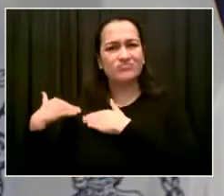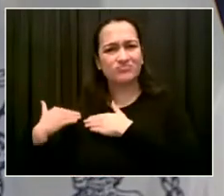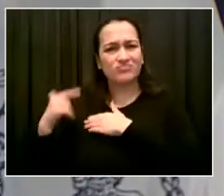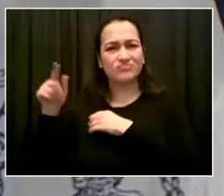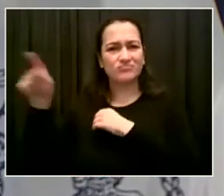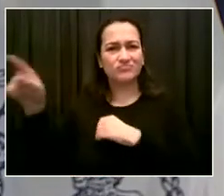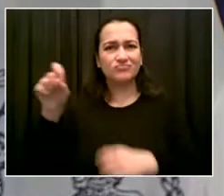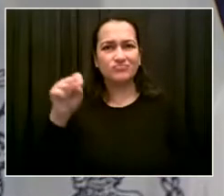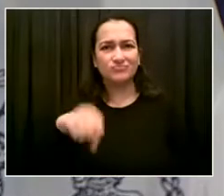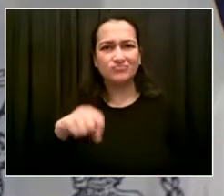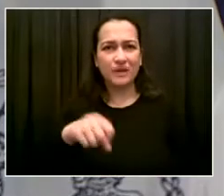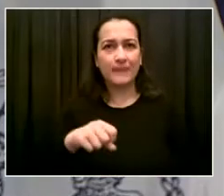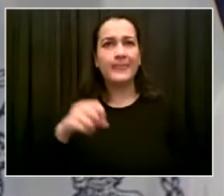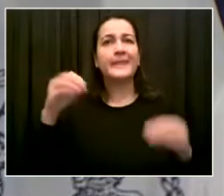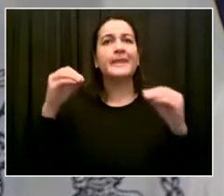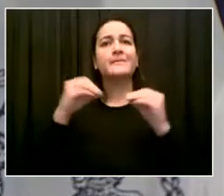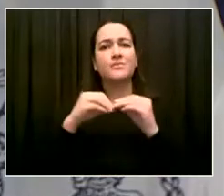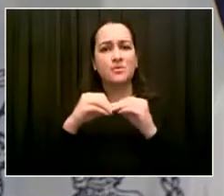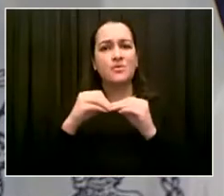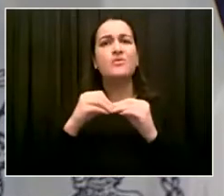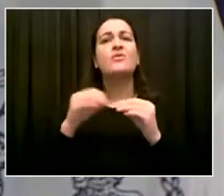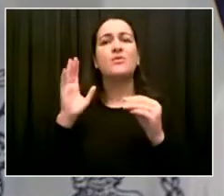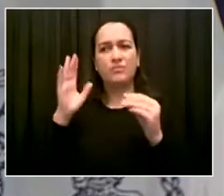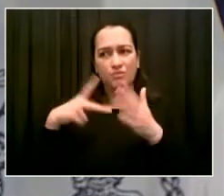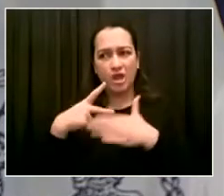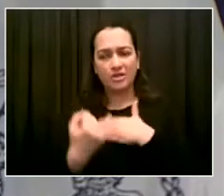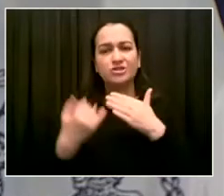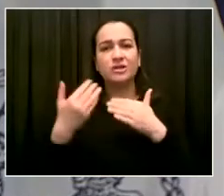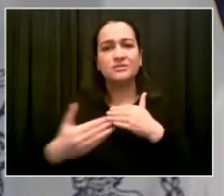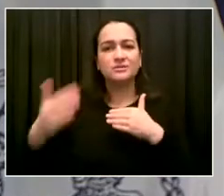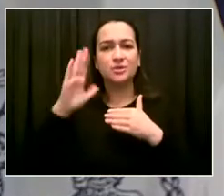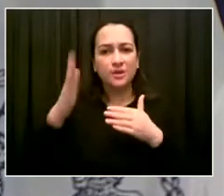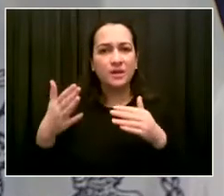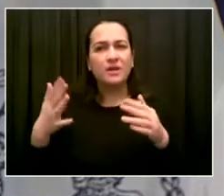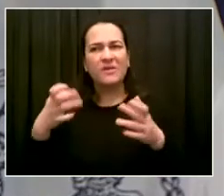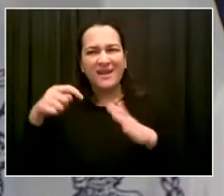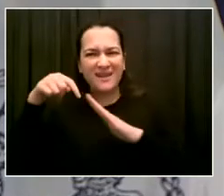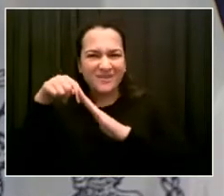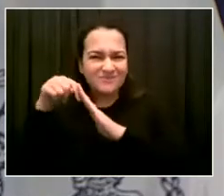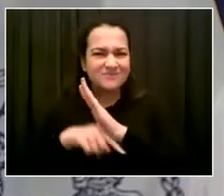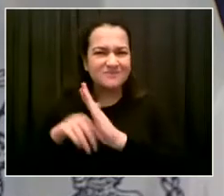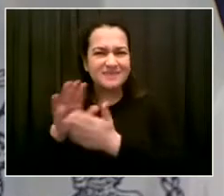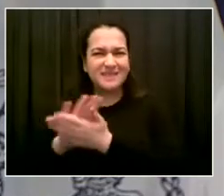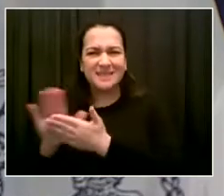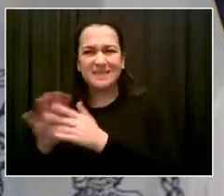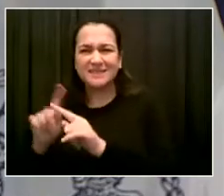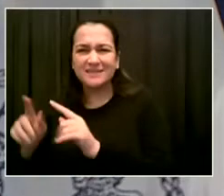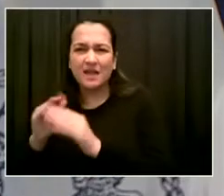cleanups, litter basket collections, City Cleanup Corps coming. This is going to be a